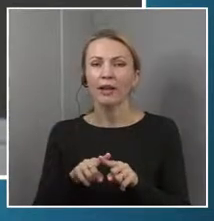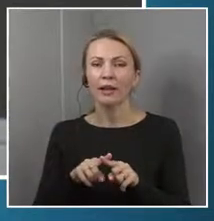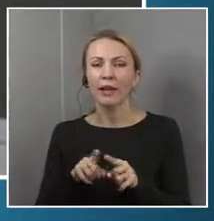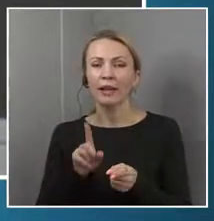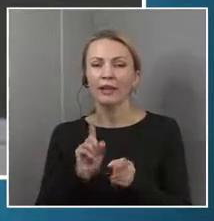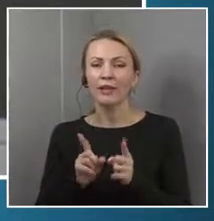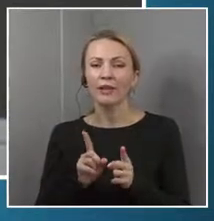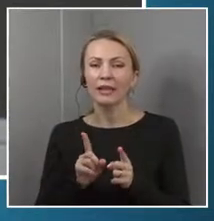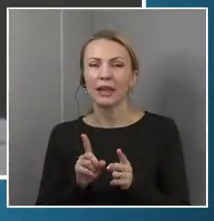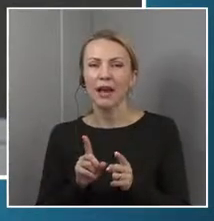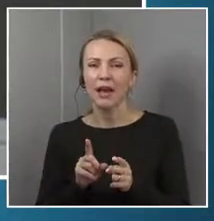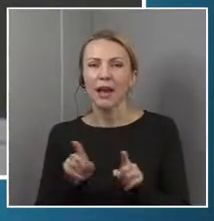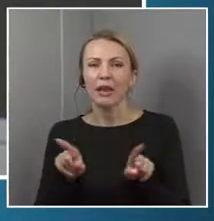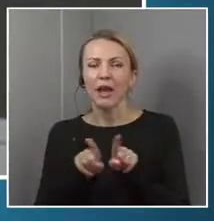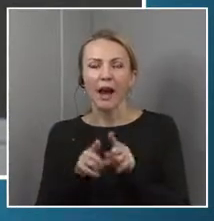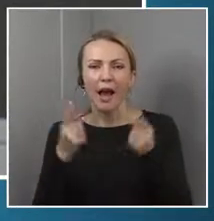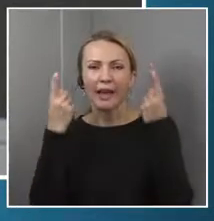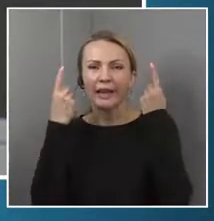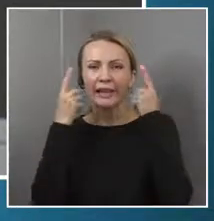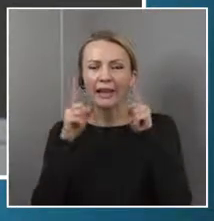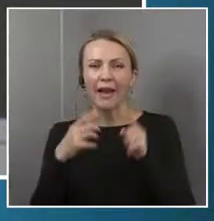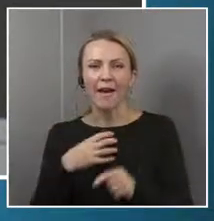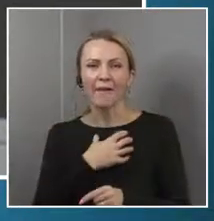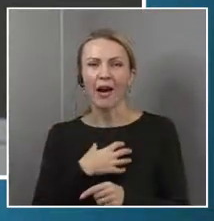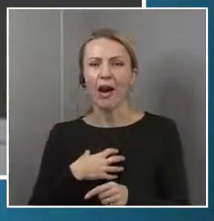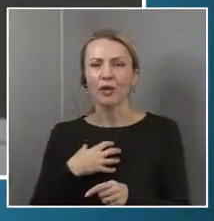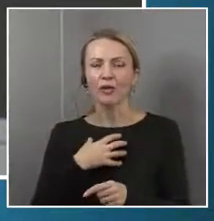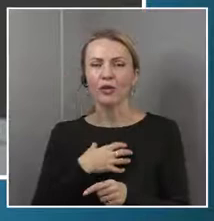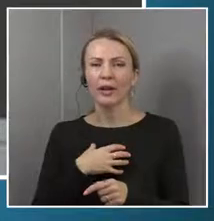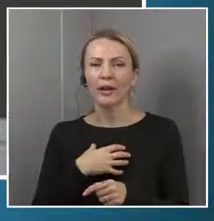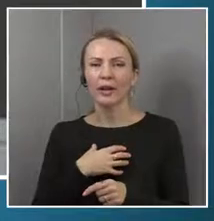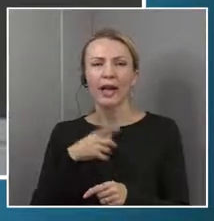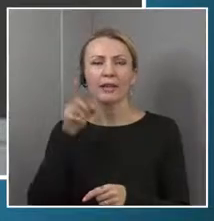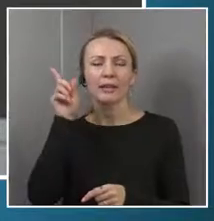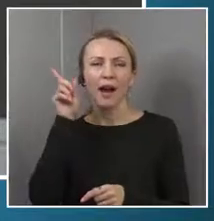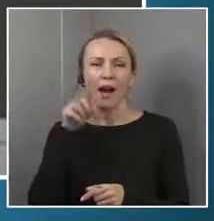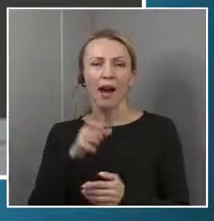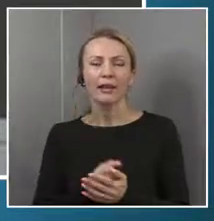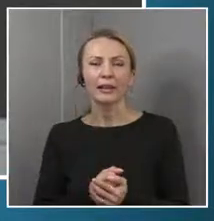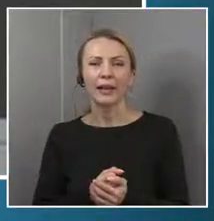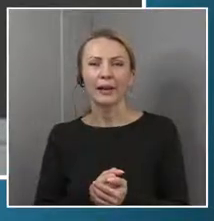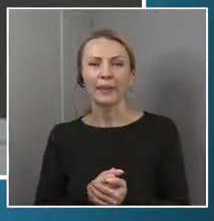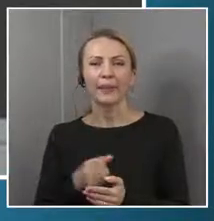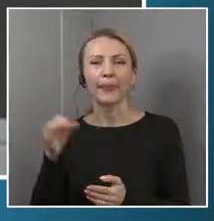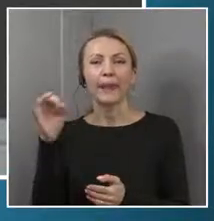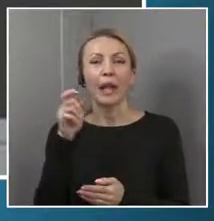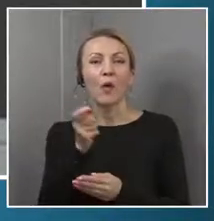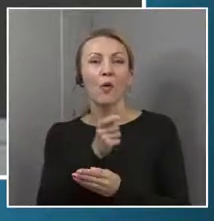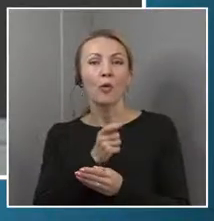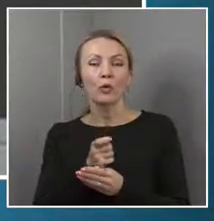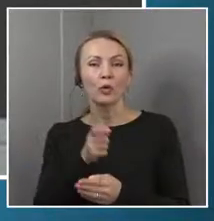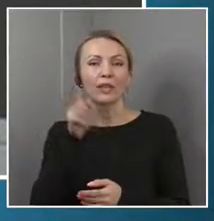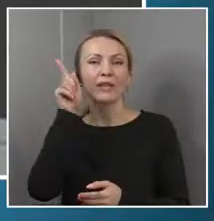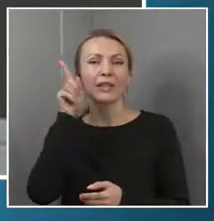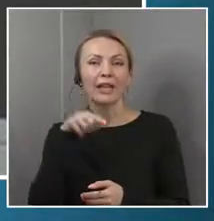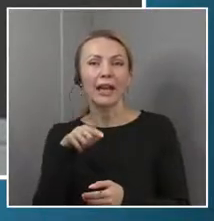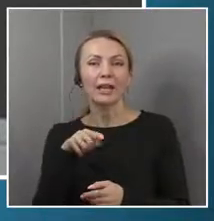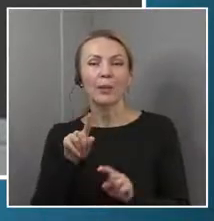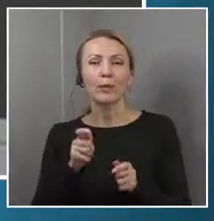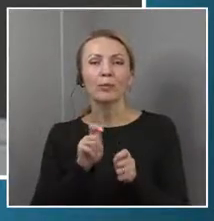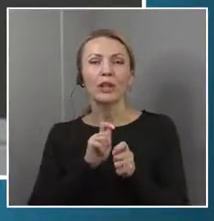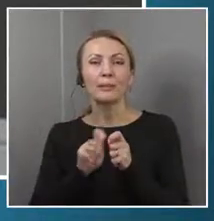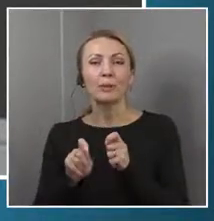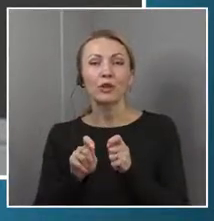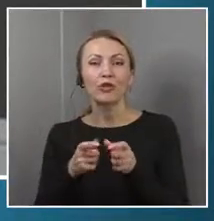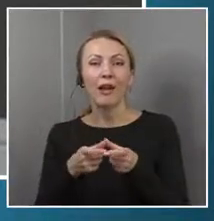matchbox. This is a conceptualized, concentrated knowledge about